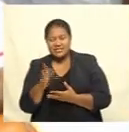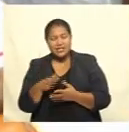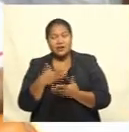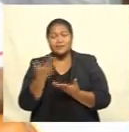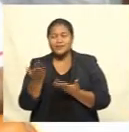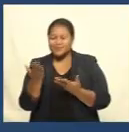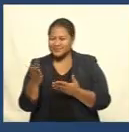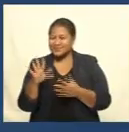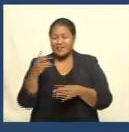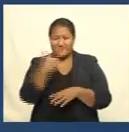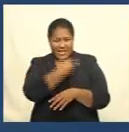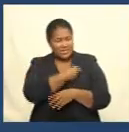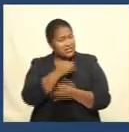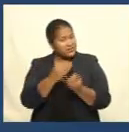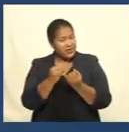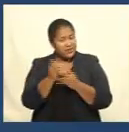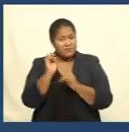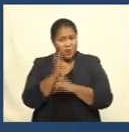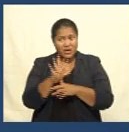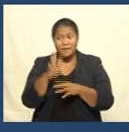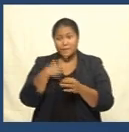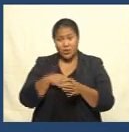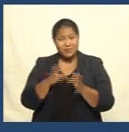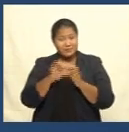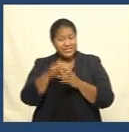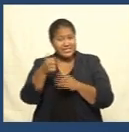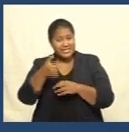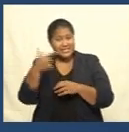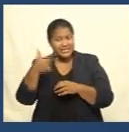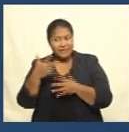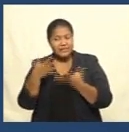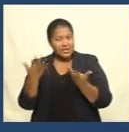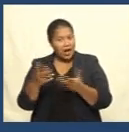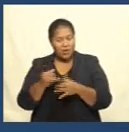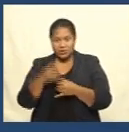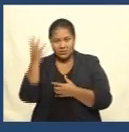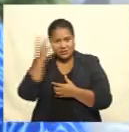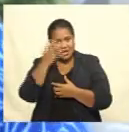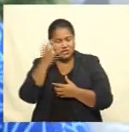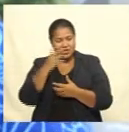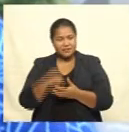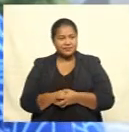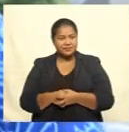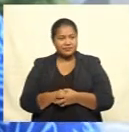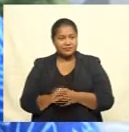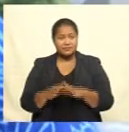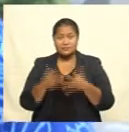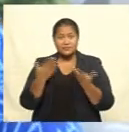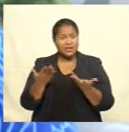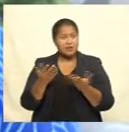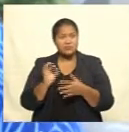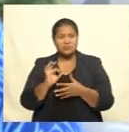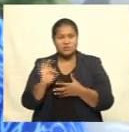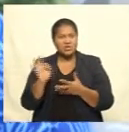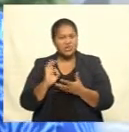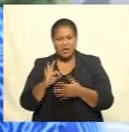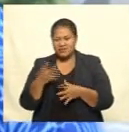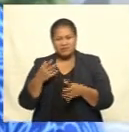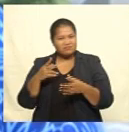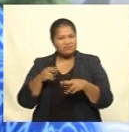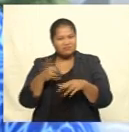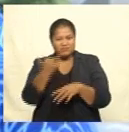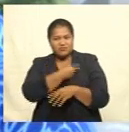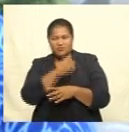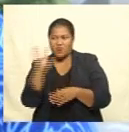With the dangerous variant spreading, non-vaccination is putting more people at risk. And right now we haven't vaccinated the whole population in Fiji